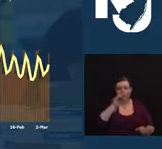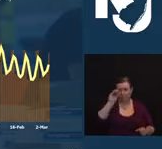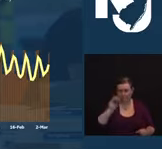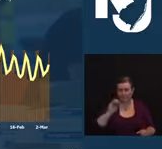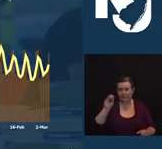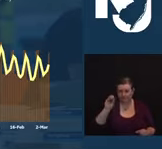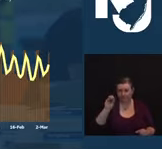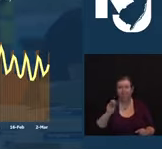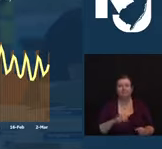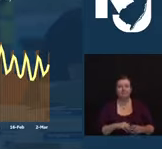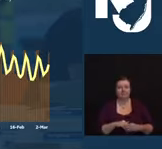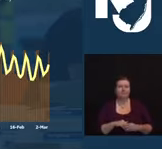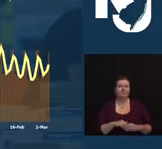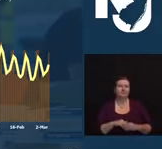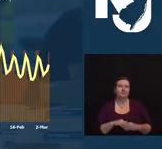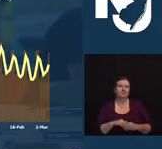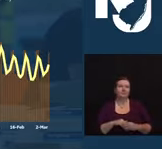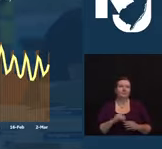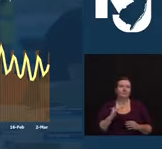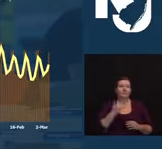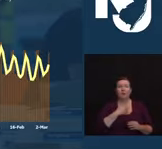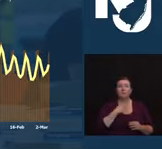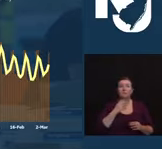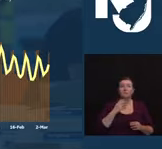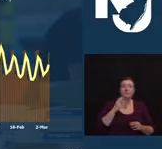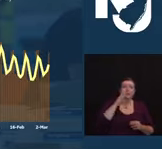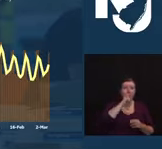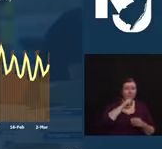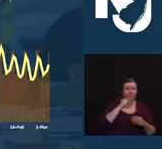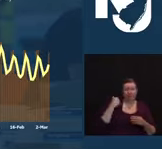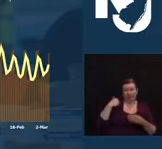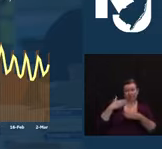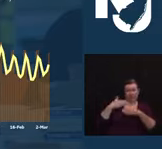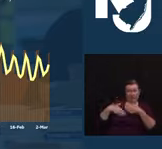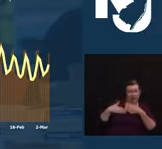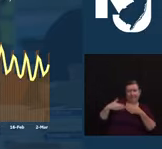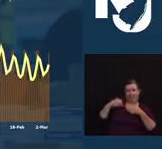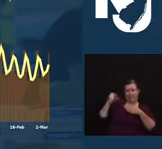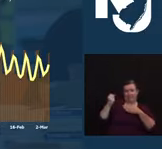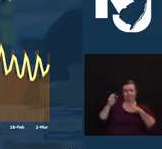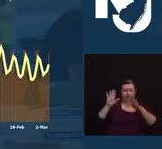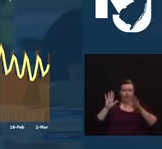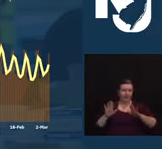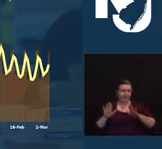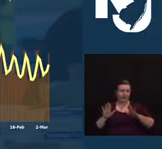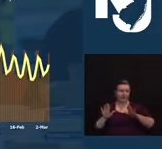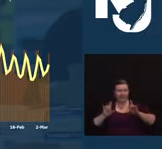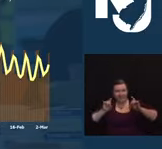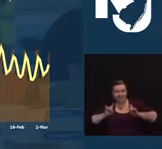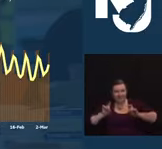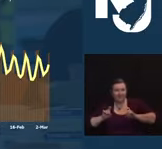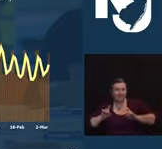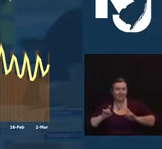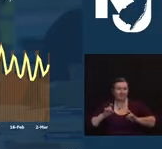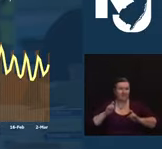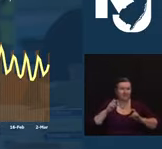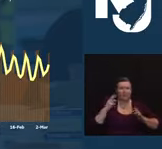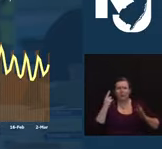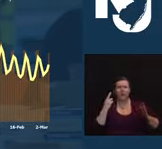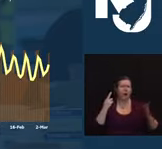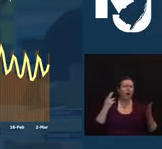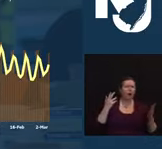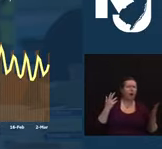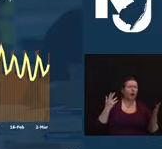assumption if you're getting tested on a weekend or a holiday, you're getting tested for a reason, and that's why literally I think for the past 3 months, every